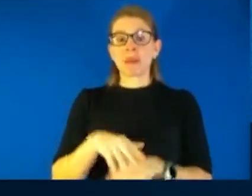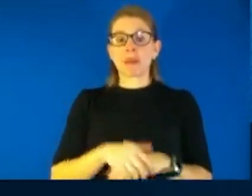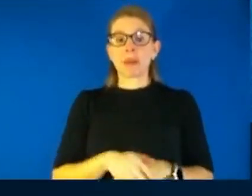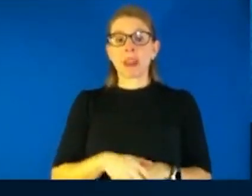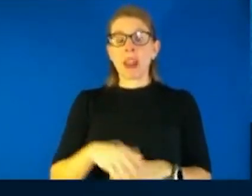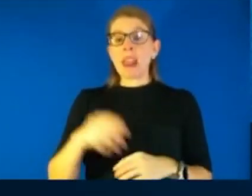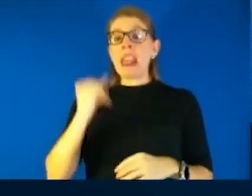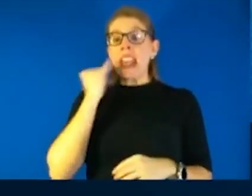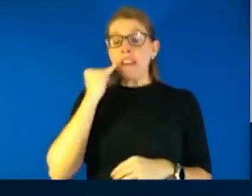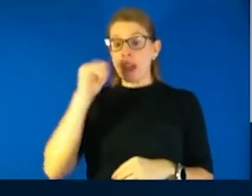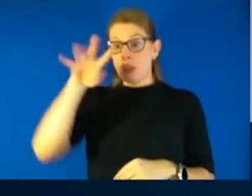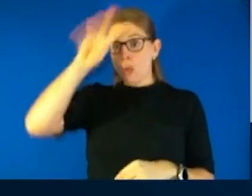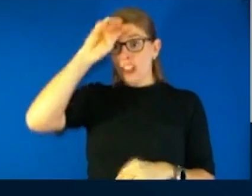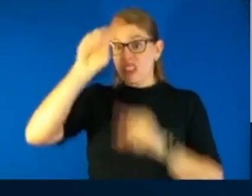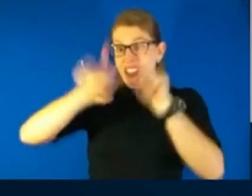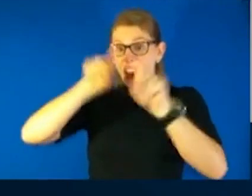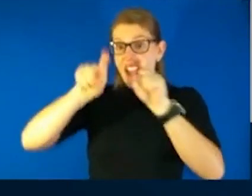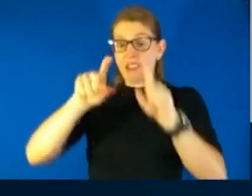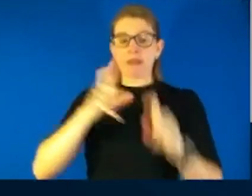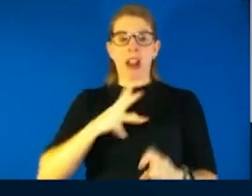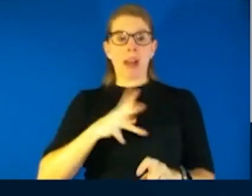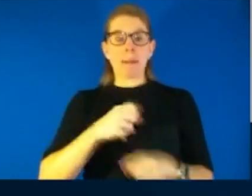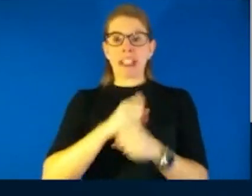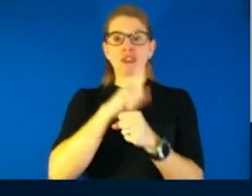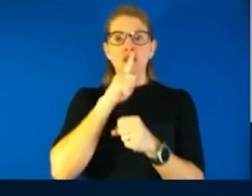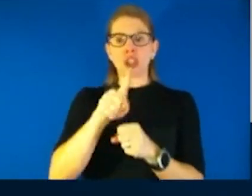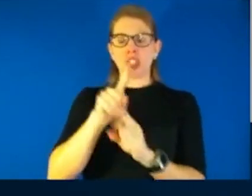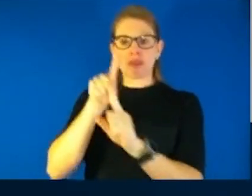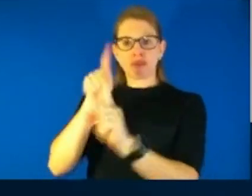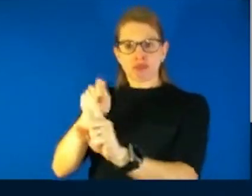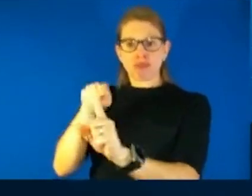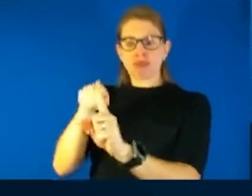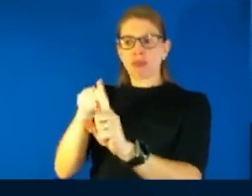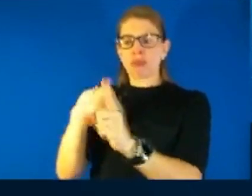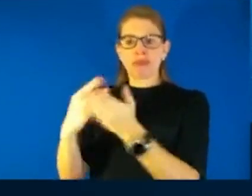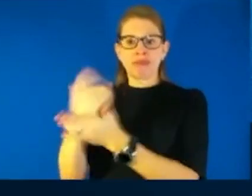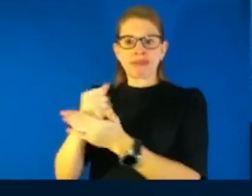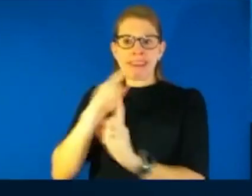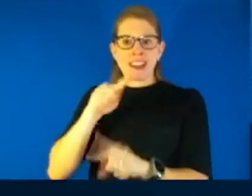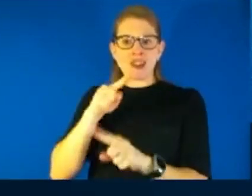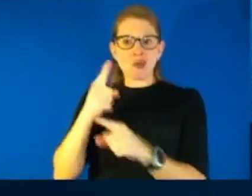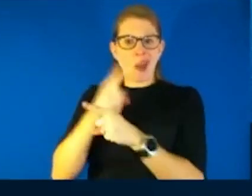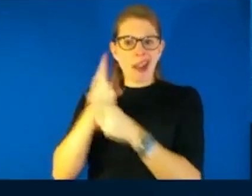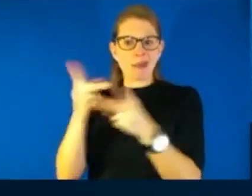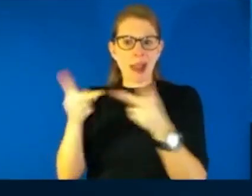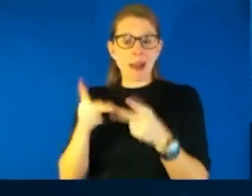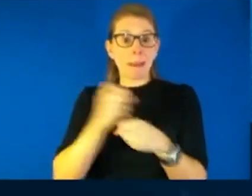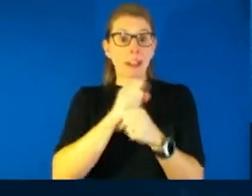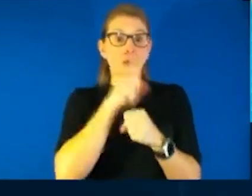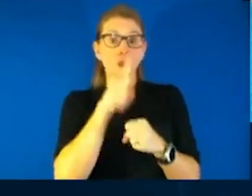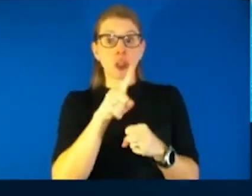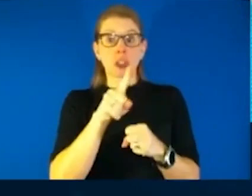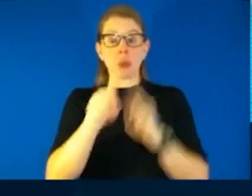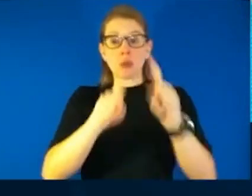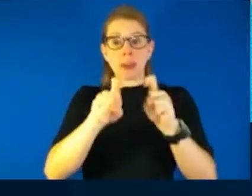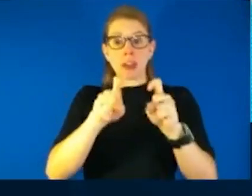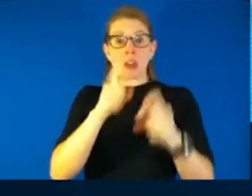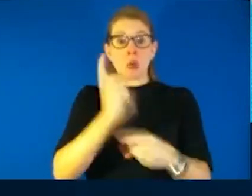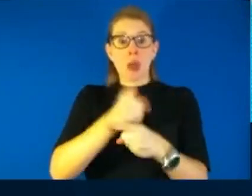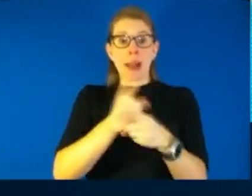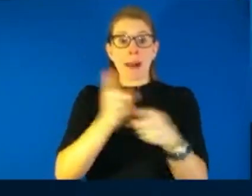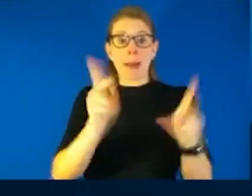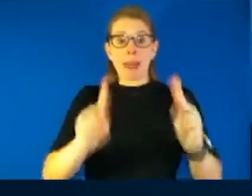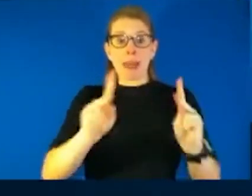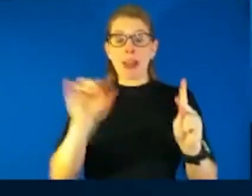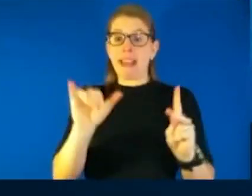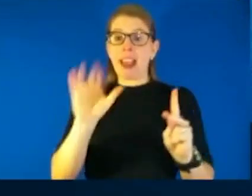but Sunny says make sure you go to the right places for answers, and make sure you're asking the right people, like your